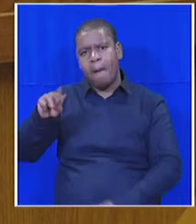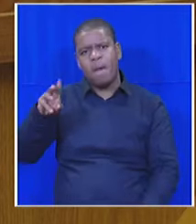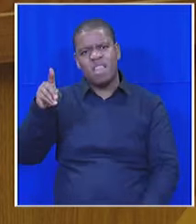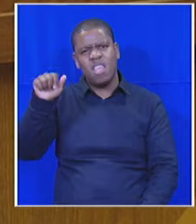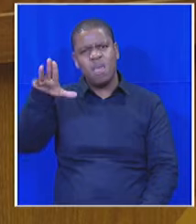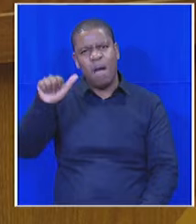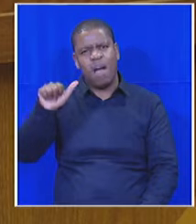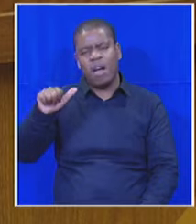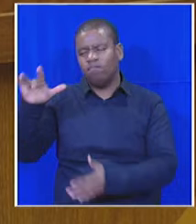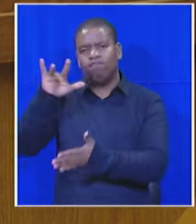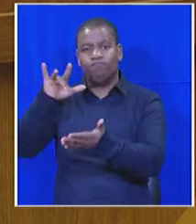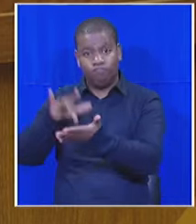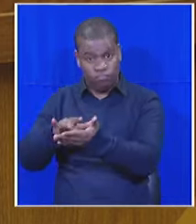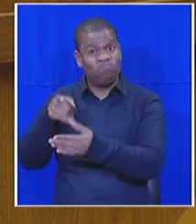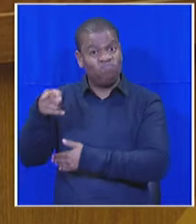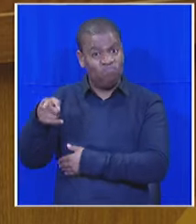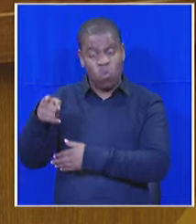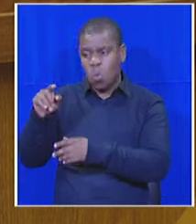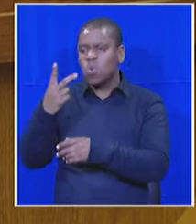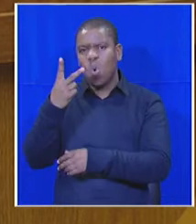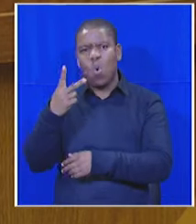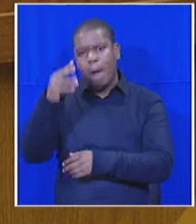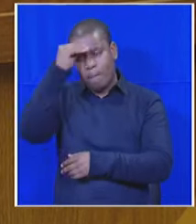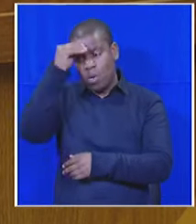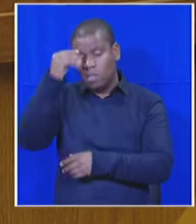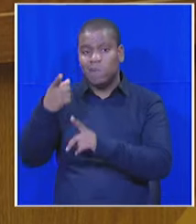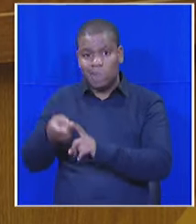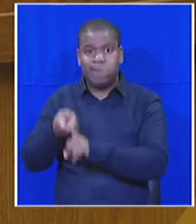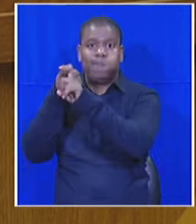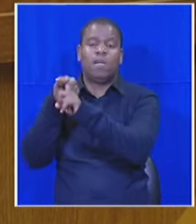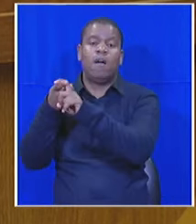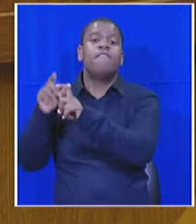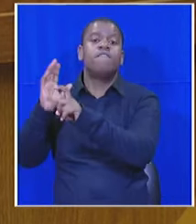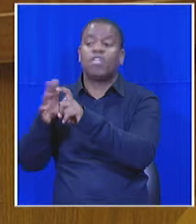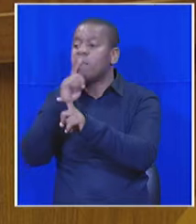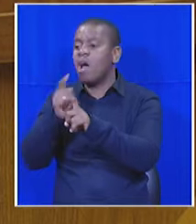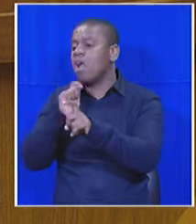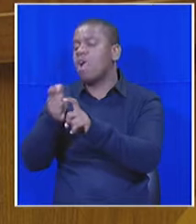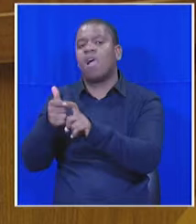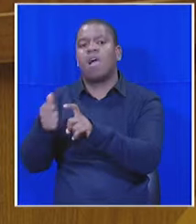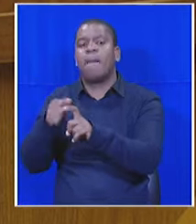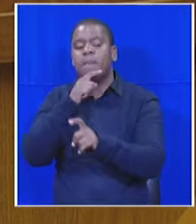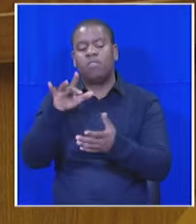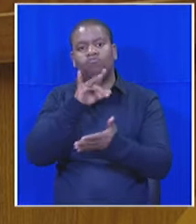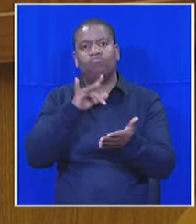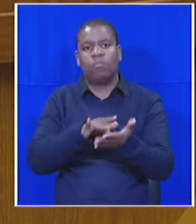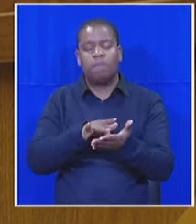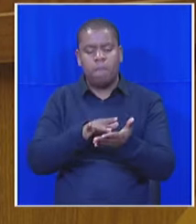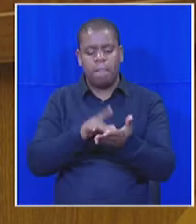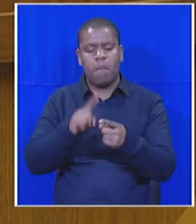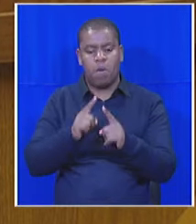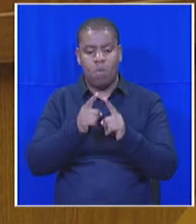policemen are serving suspension without pay since February. Their problem, the station commander wasn't happy when they reported that a